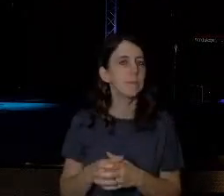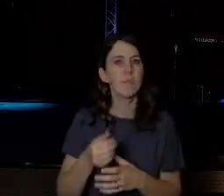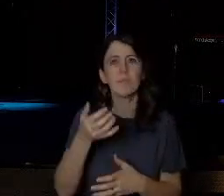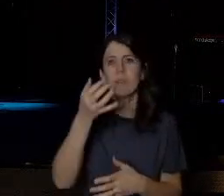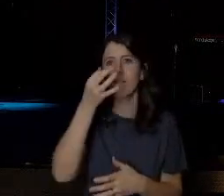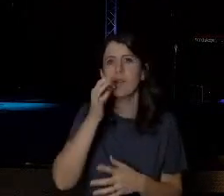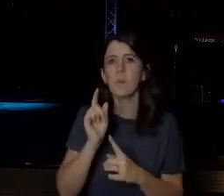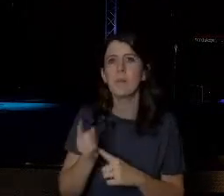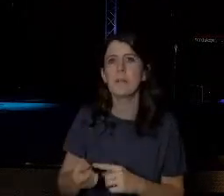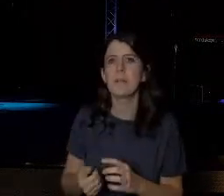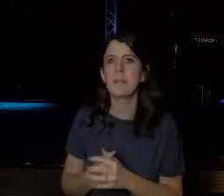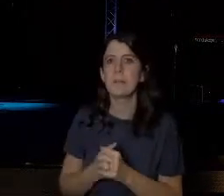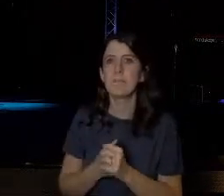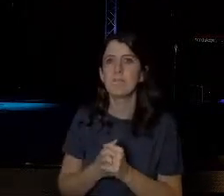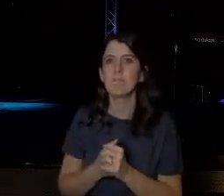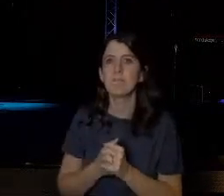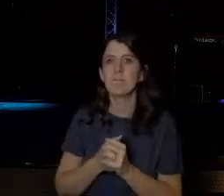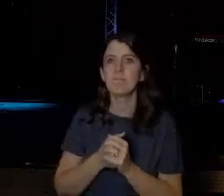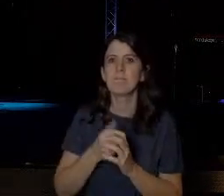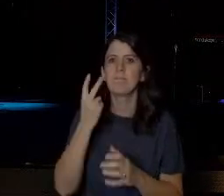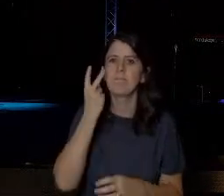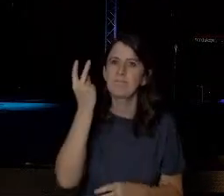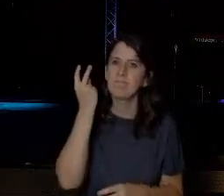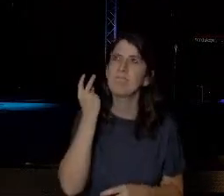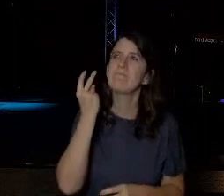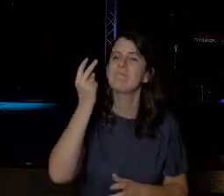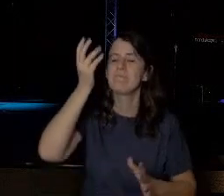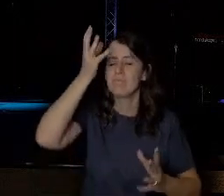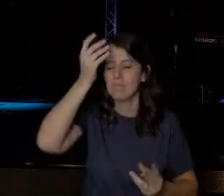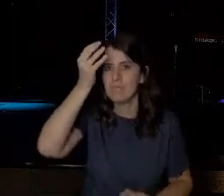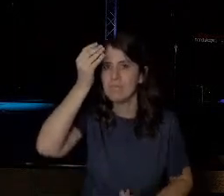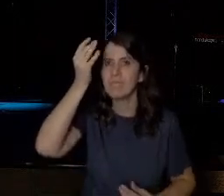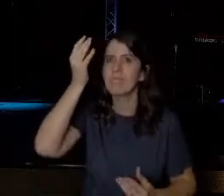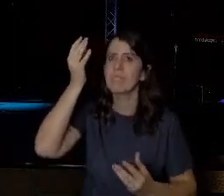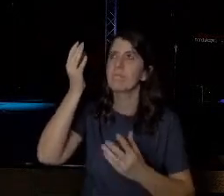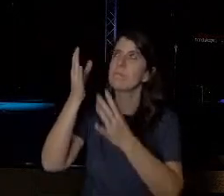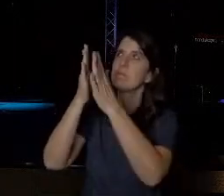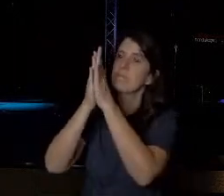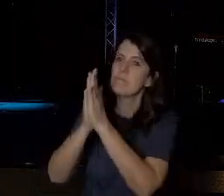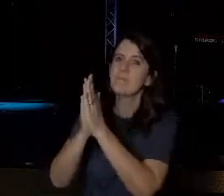minutes, just in reflection, in prayer,